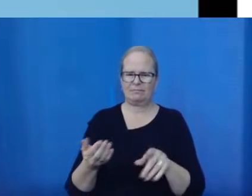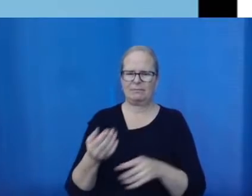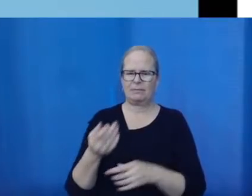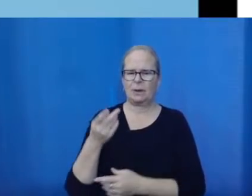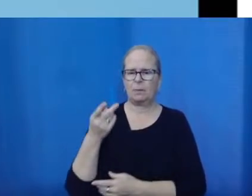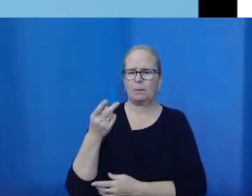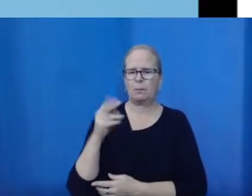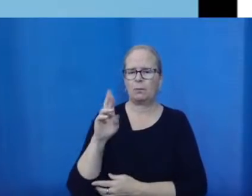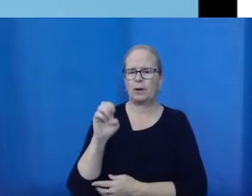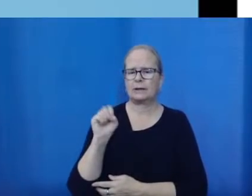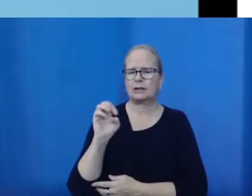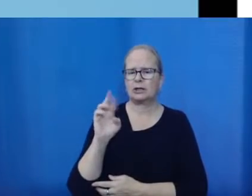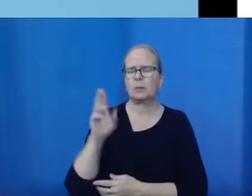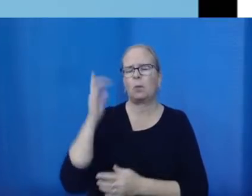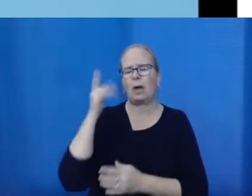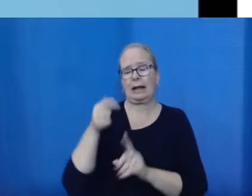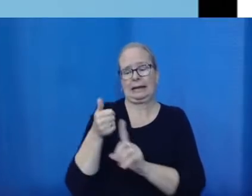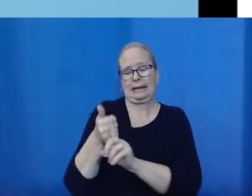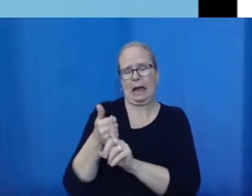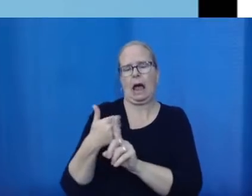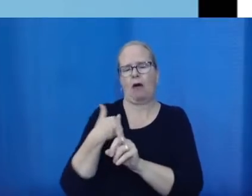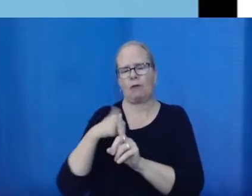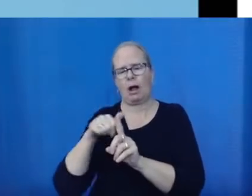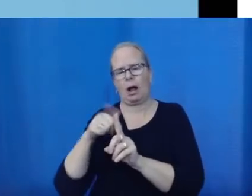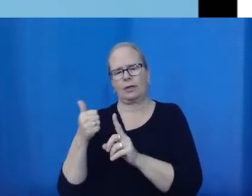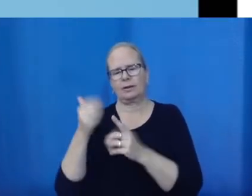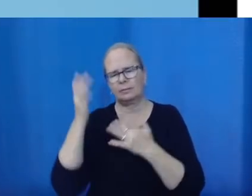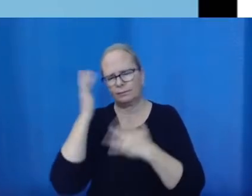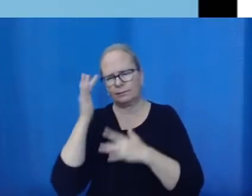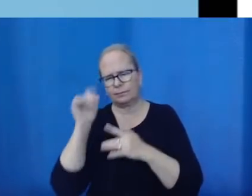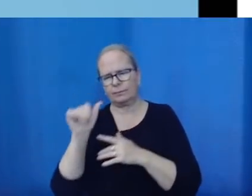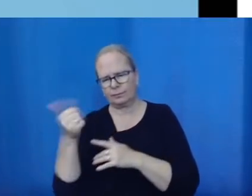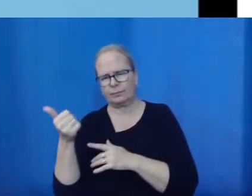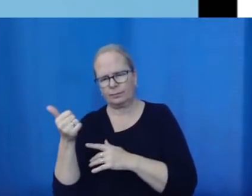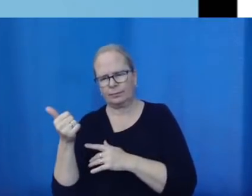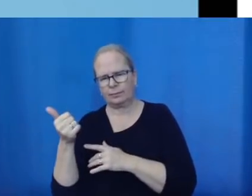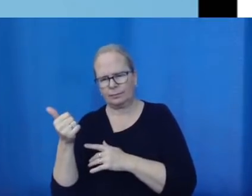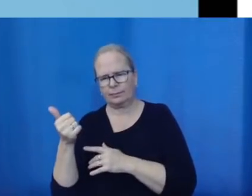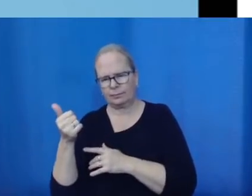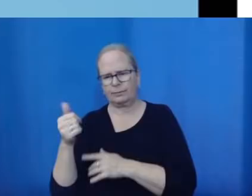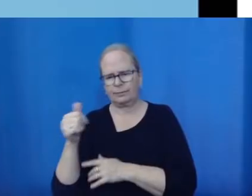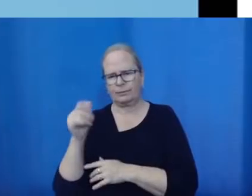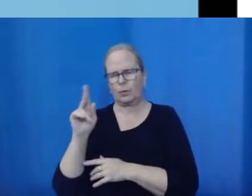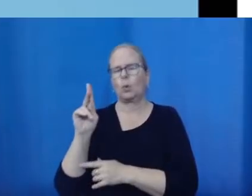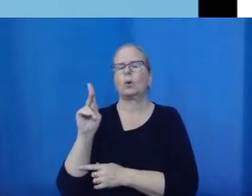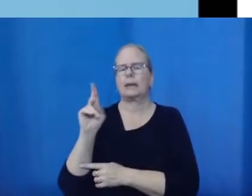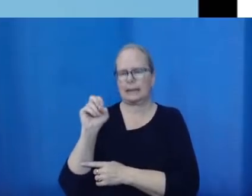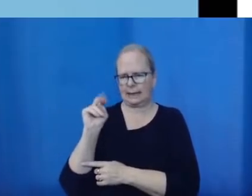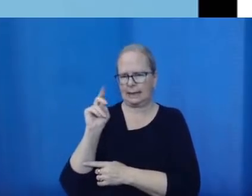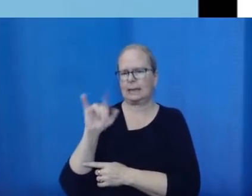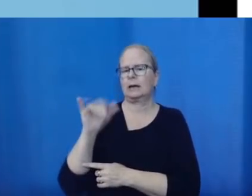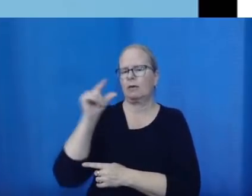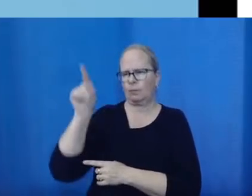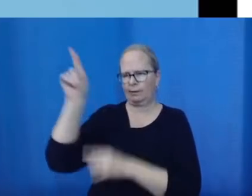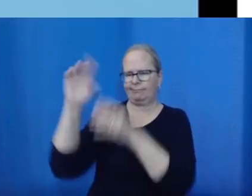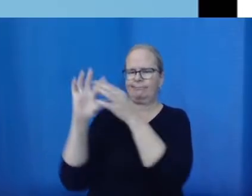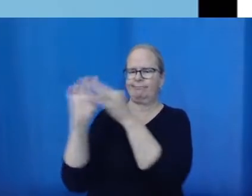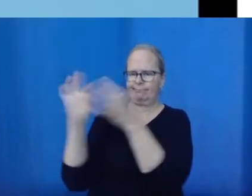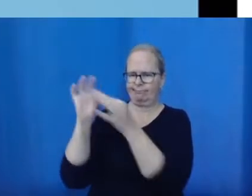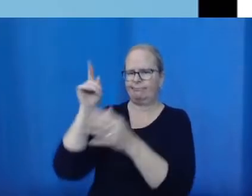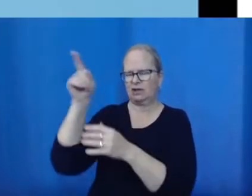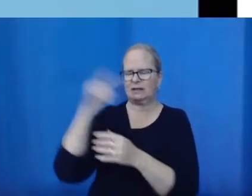comorbidities that matter in this instance. A 14-year-old is a 14-year-old. And for the record, if I were to pass